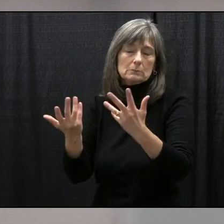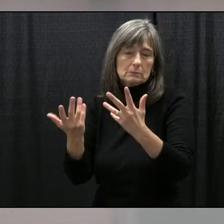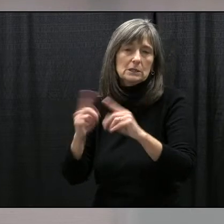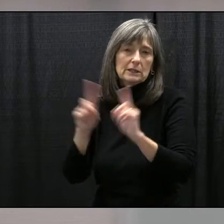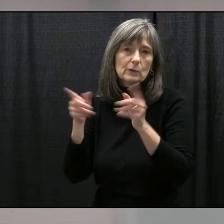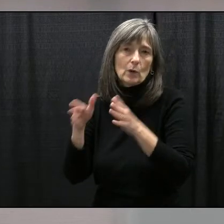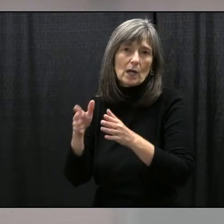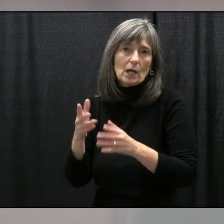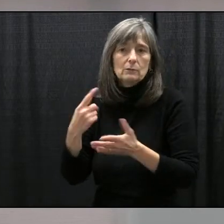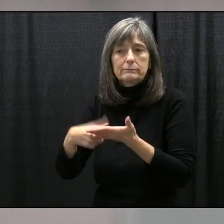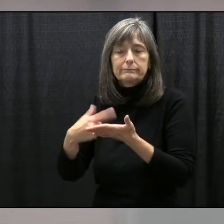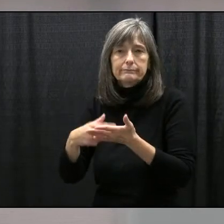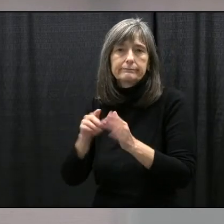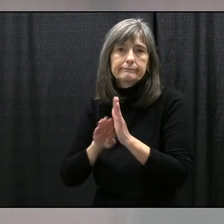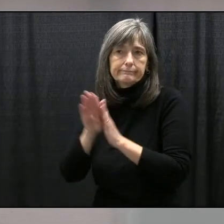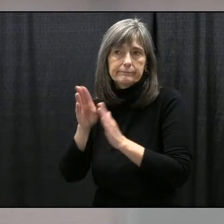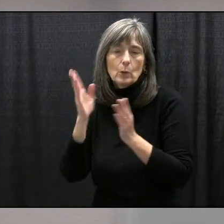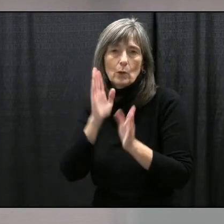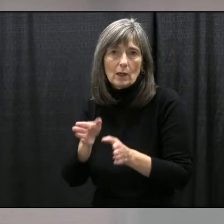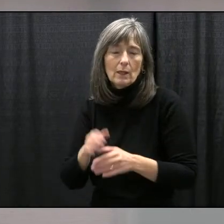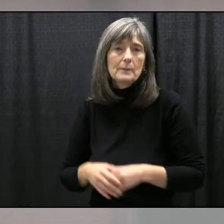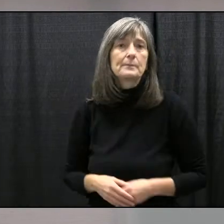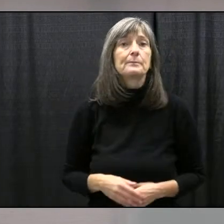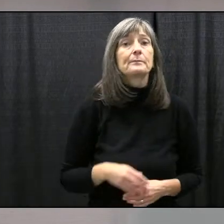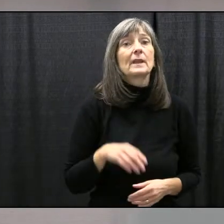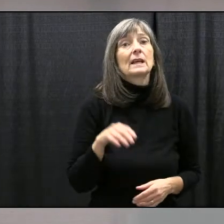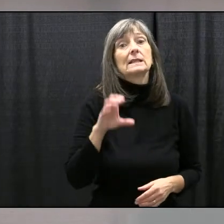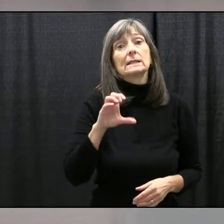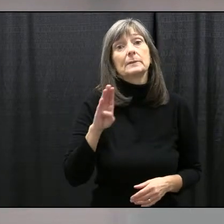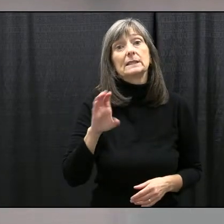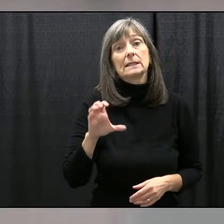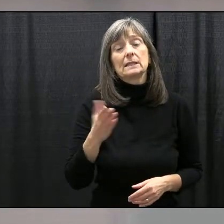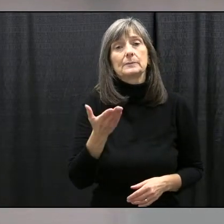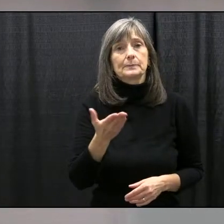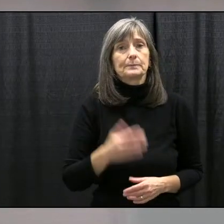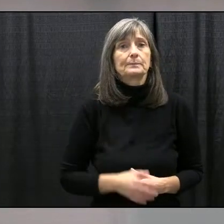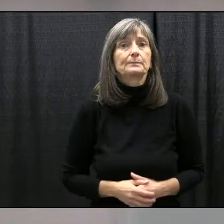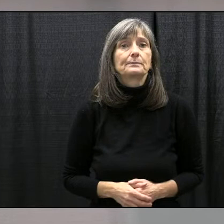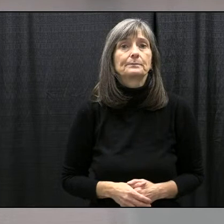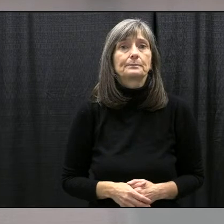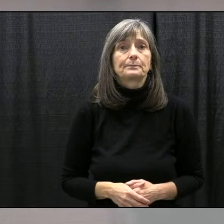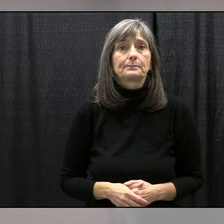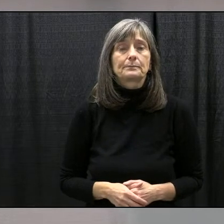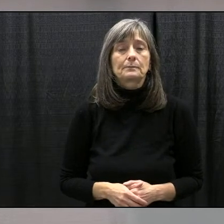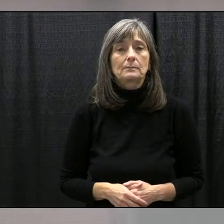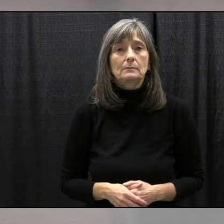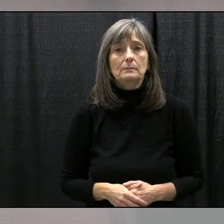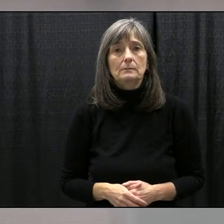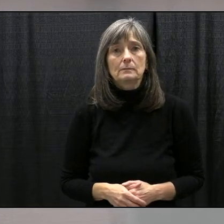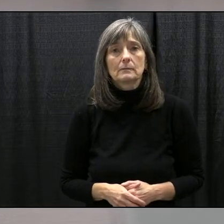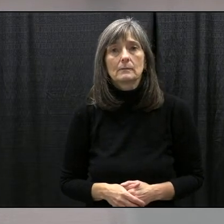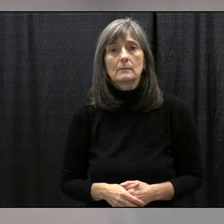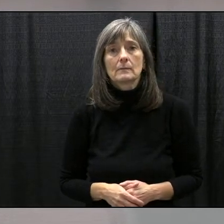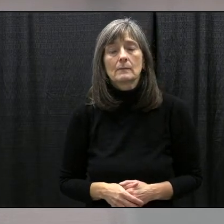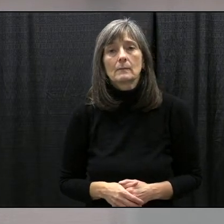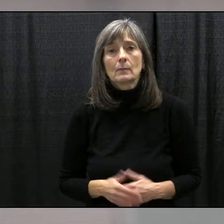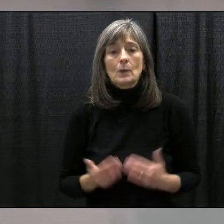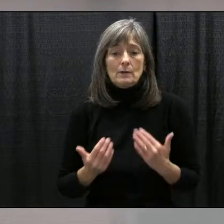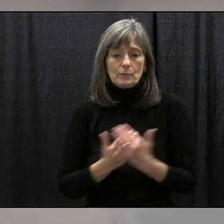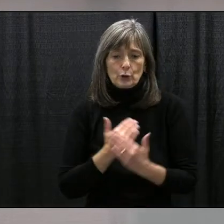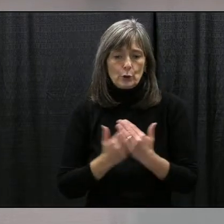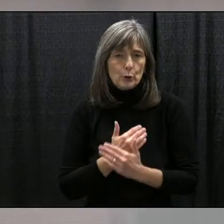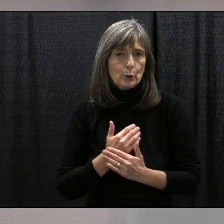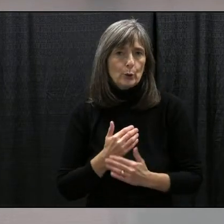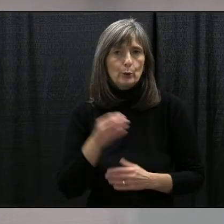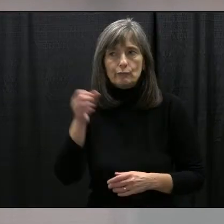Daryl Roberts with CBC. Do you have a final question? Yes, thank you. So for these new,